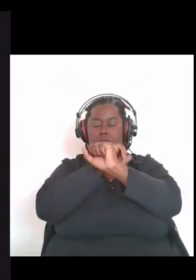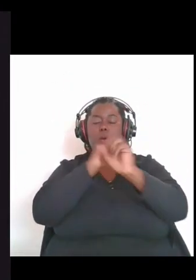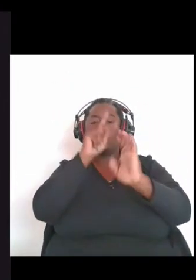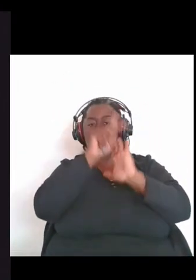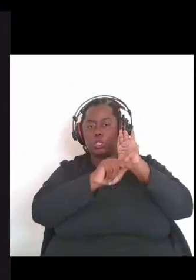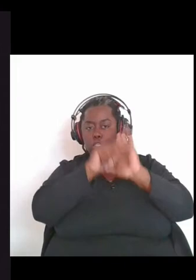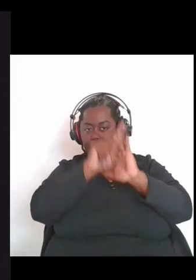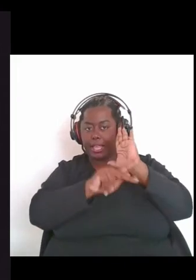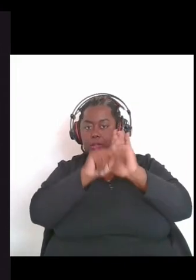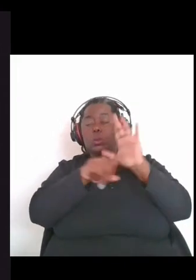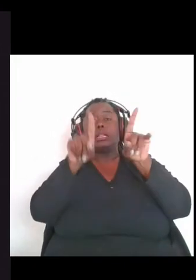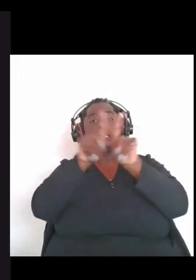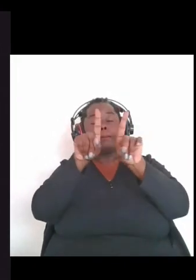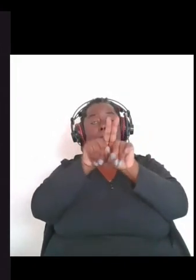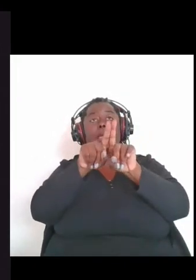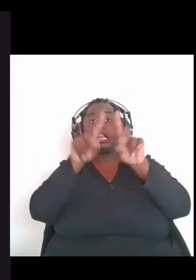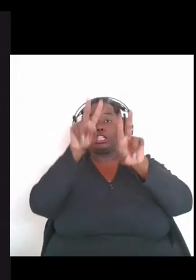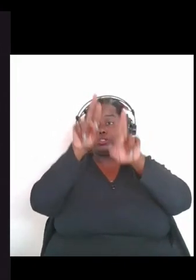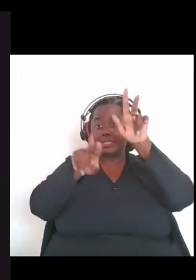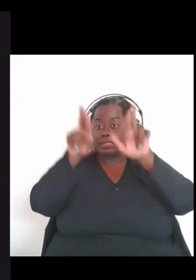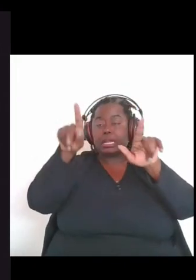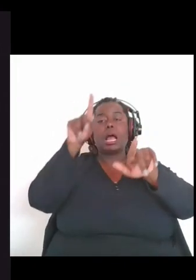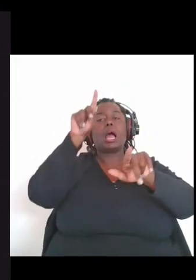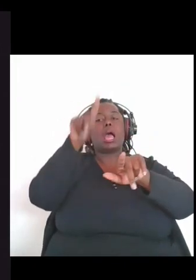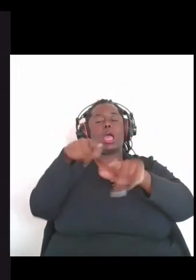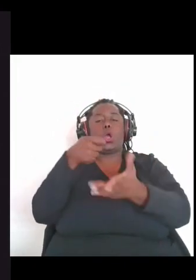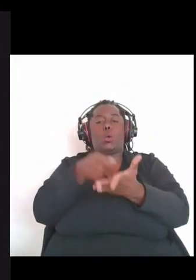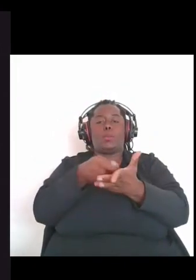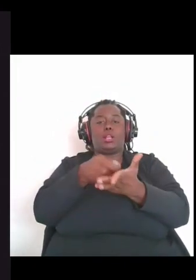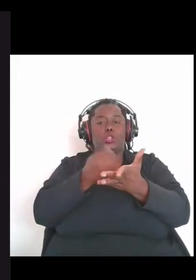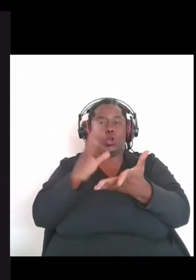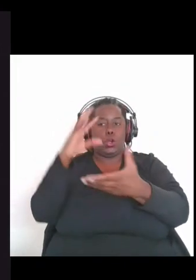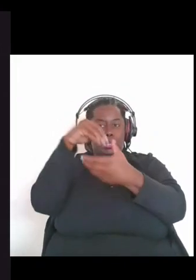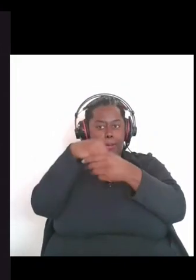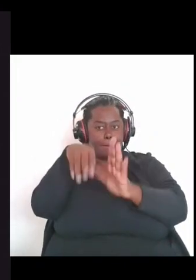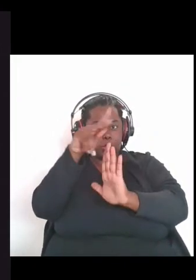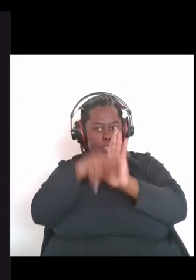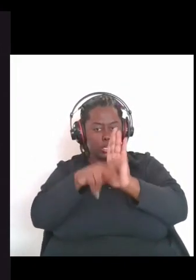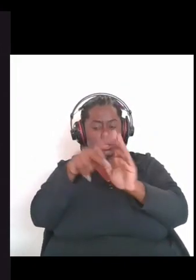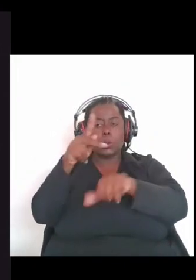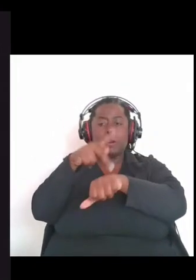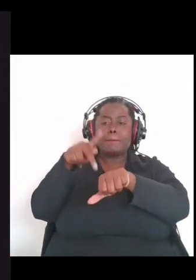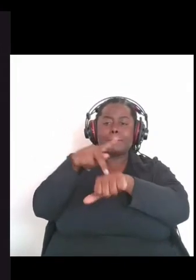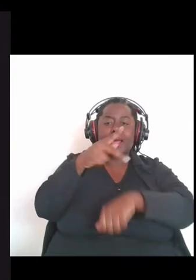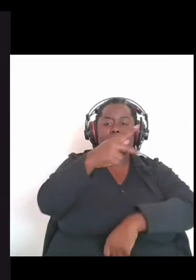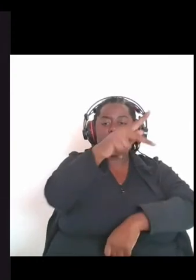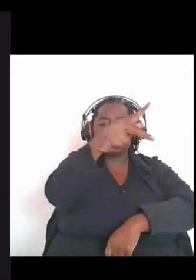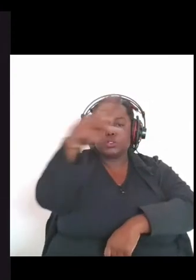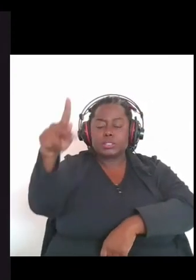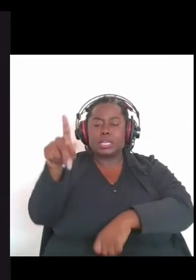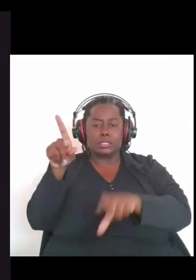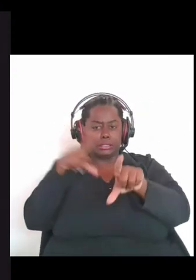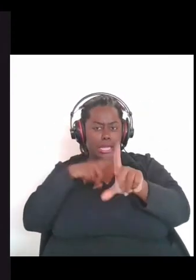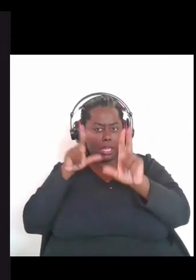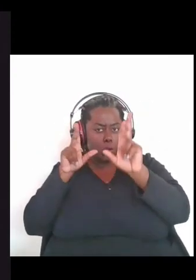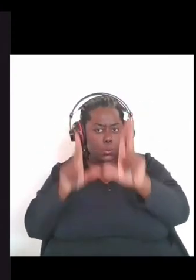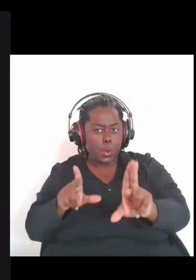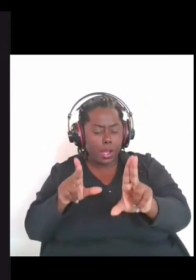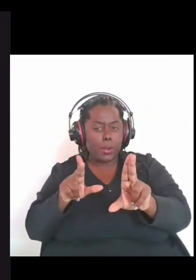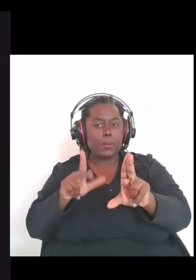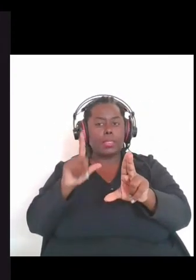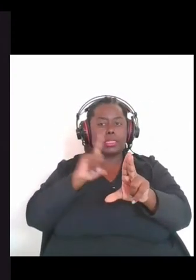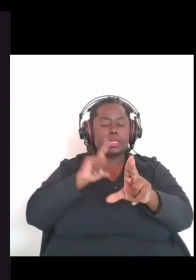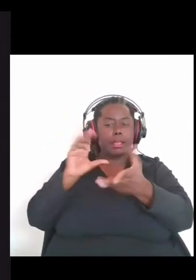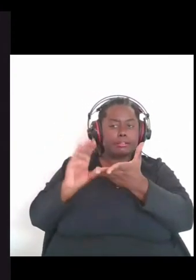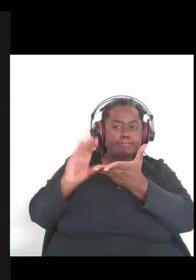that brings more brings a higher score and sometimes even a requirement for those public